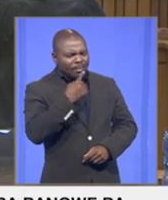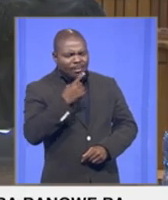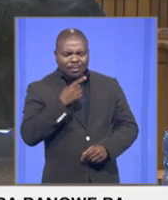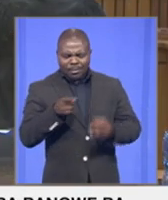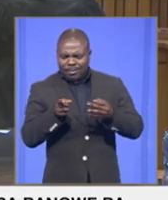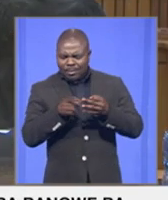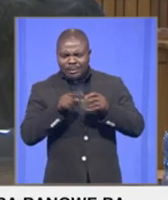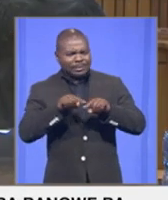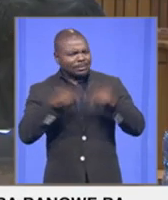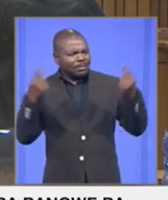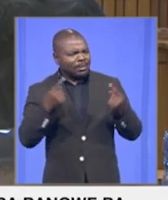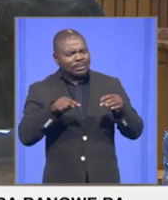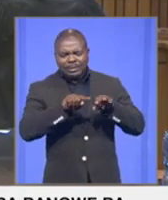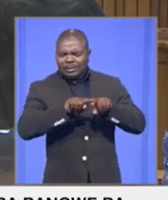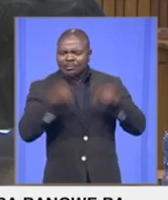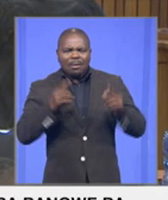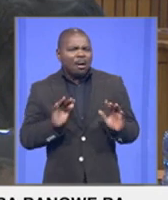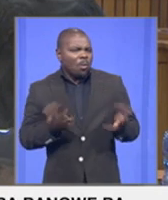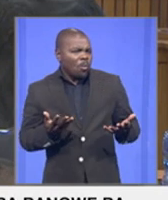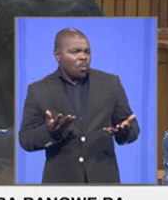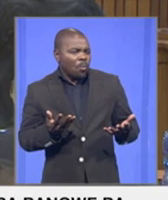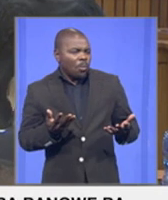the others, what was the difference? Okay, no mehluko.